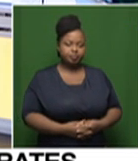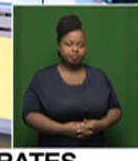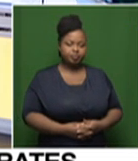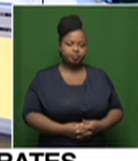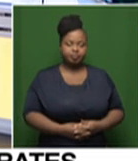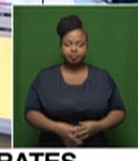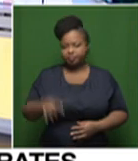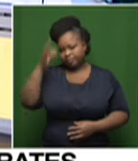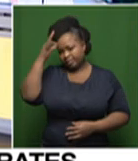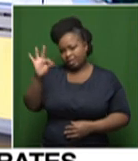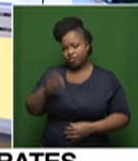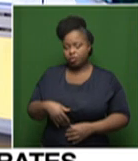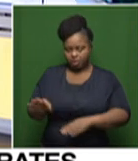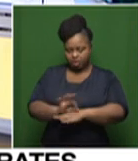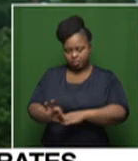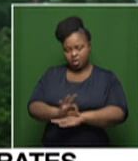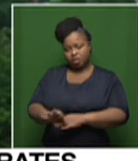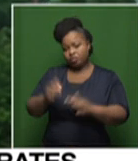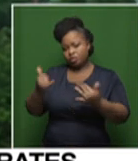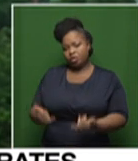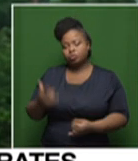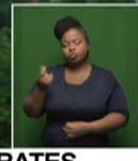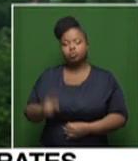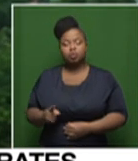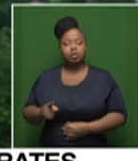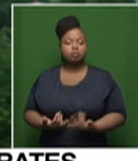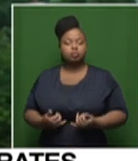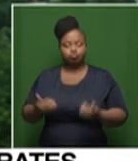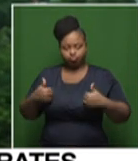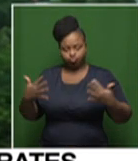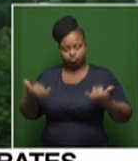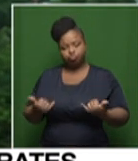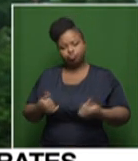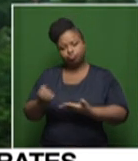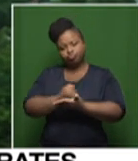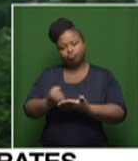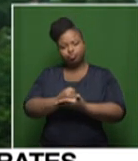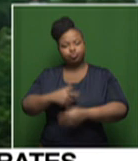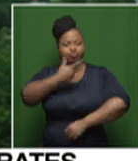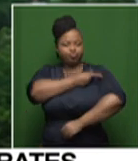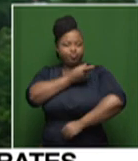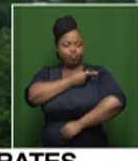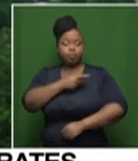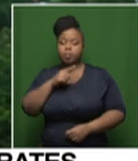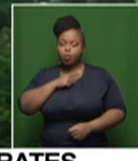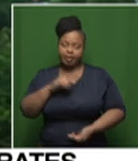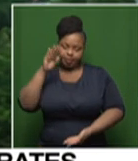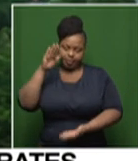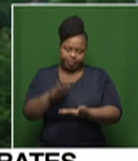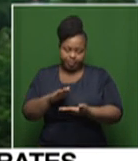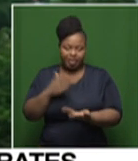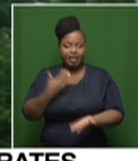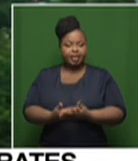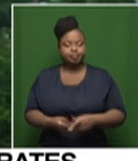The government's immediate plan for now is to open up vaccination, as I just said, and the hope is that that will help curb the infection.